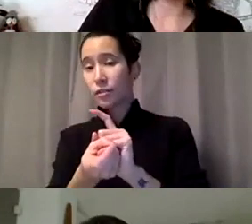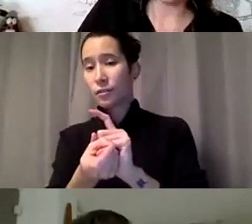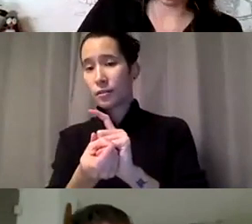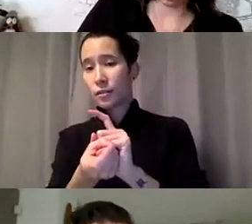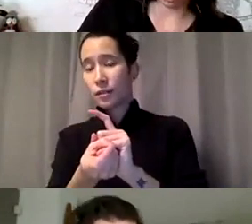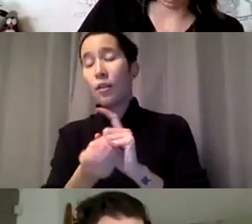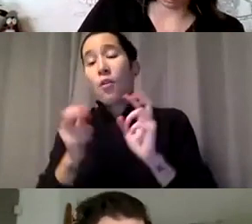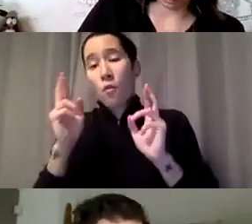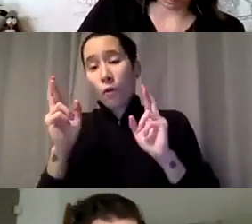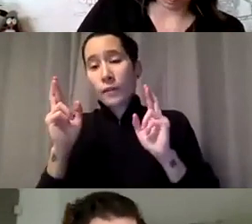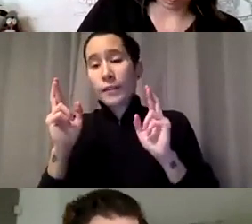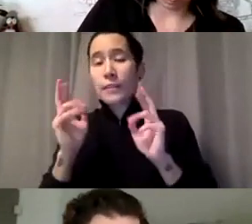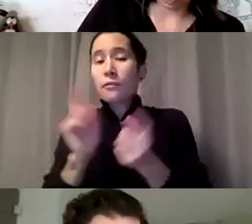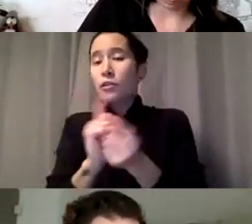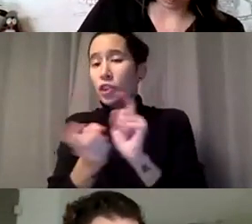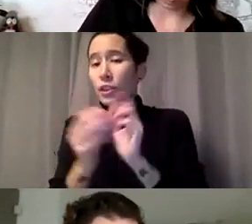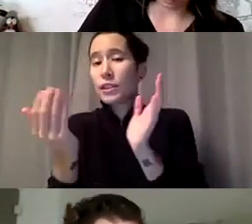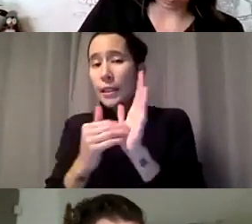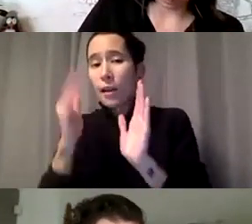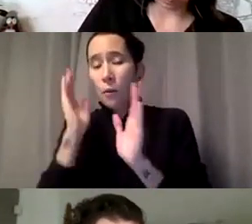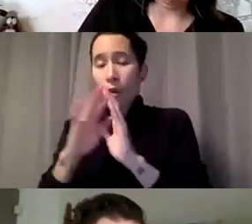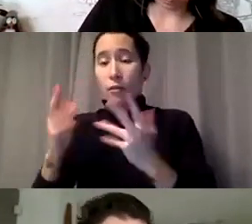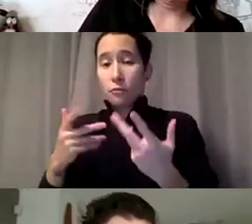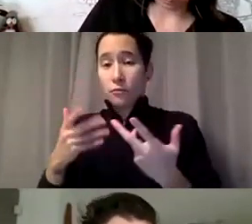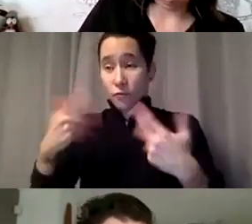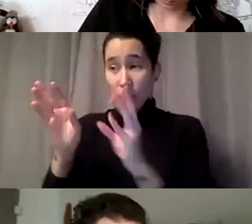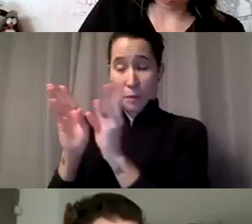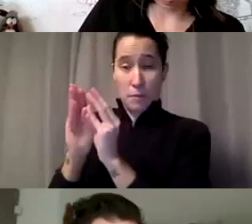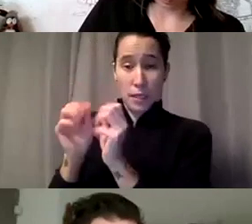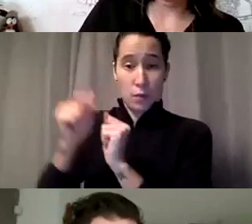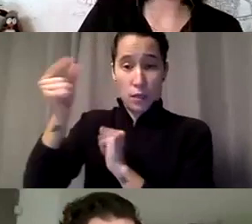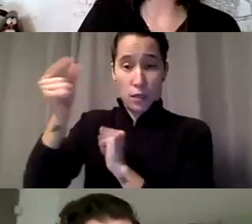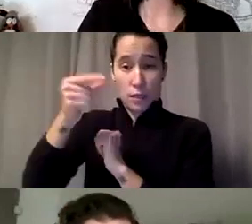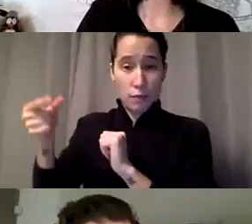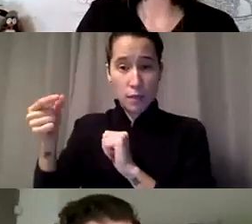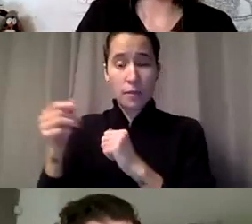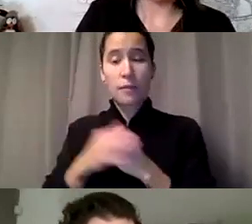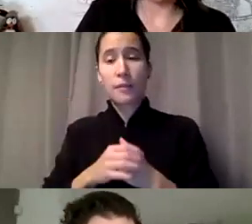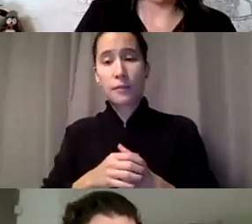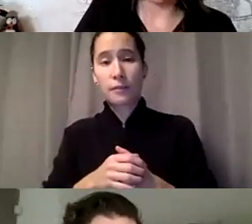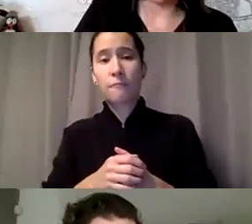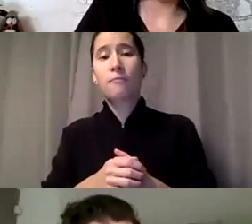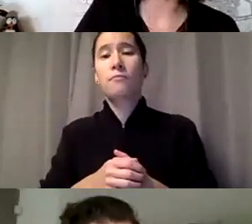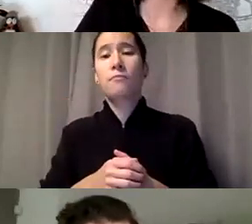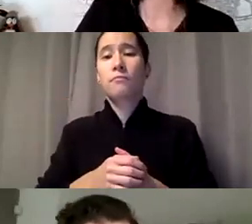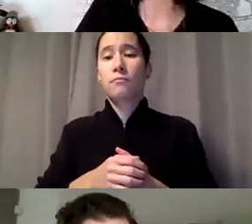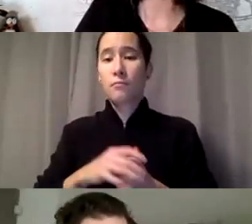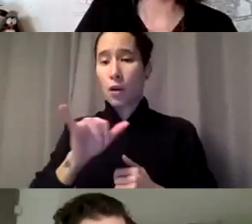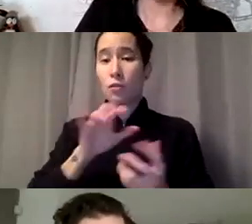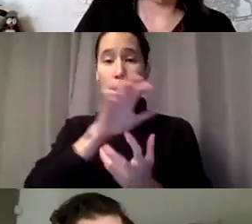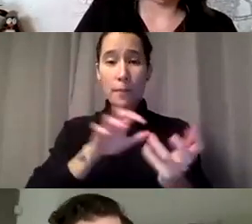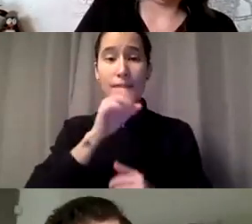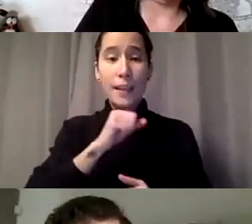hopefully there will be those changes around the mixed ages, varsity